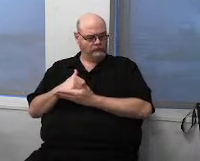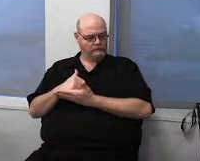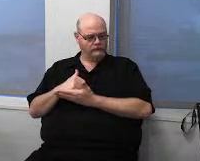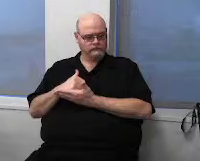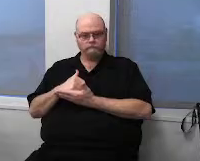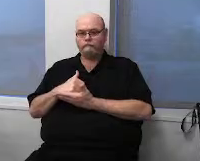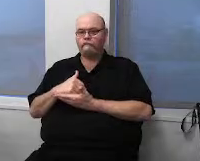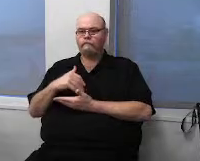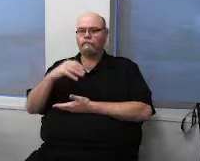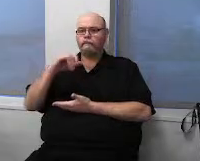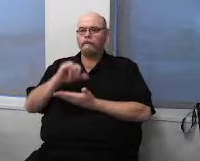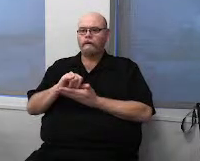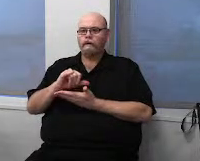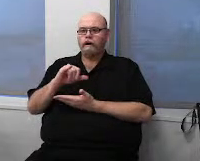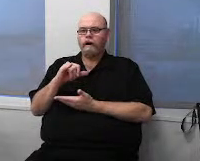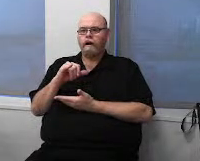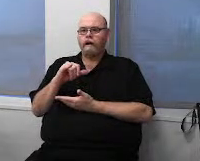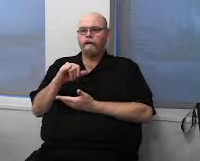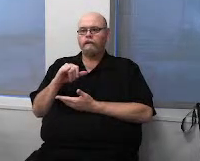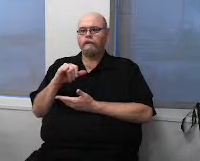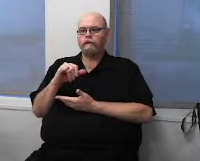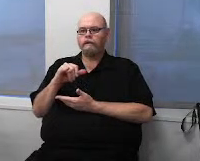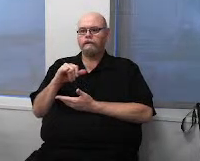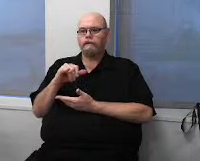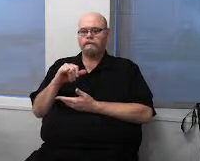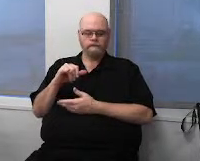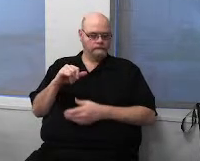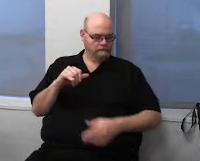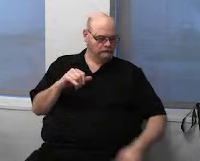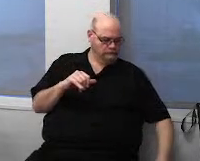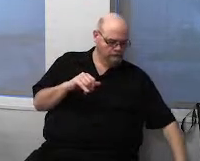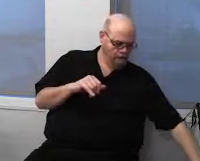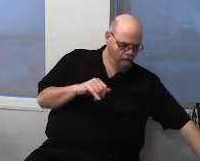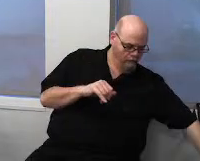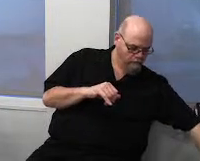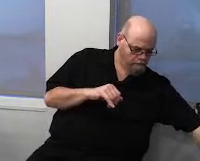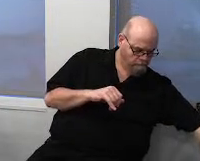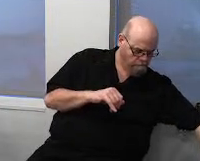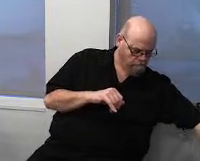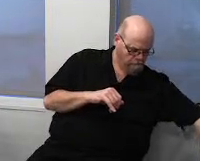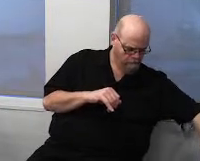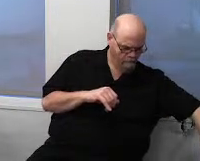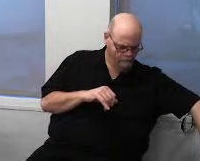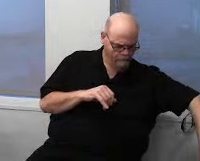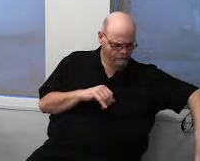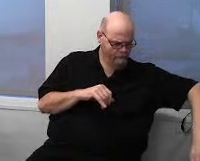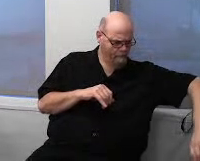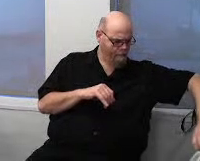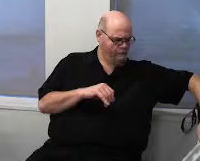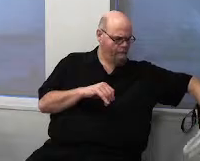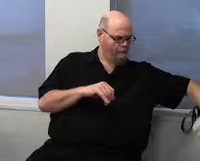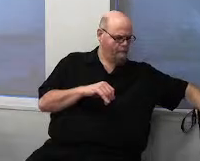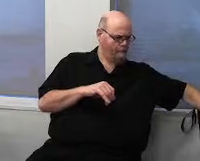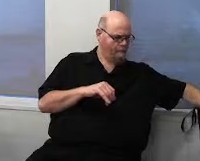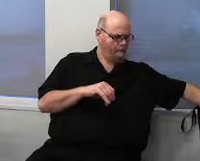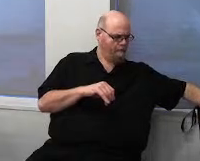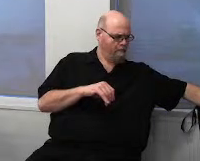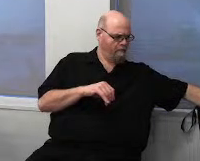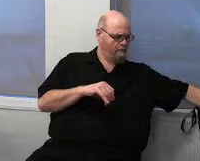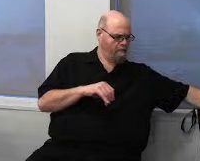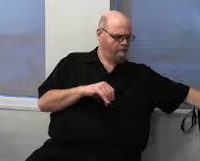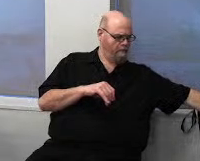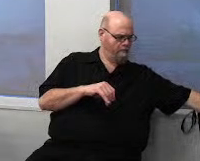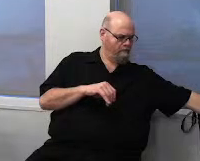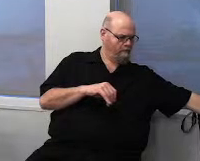Generally, we have been experiencing these risks over the history of our operations. So that's where we've been able